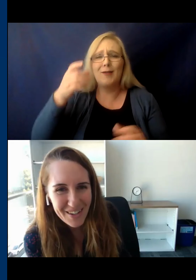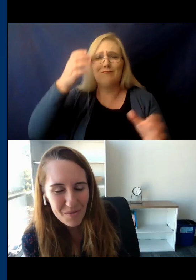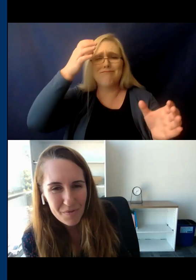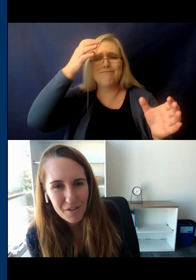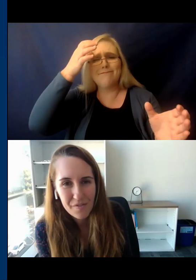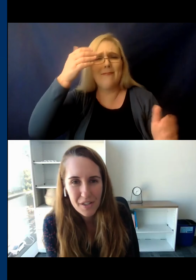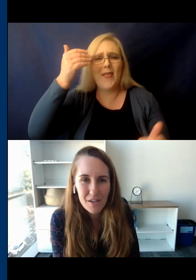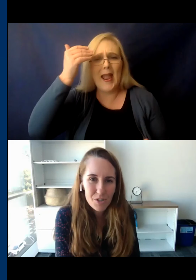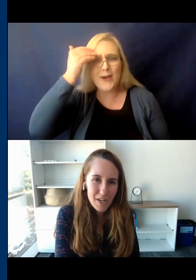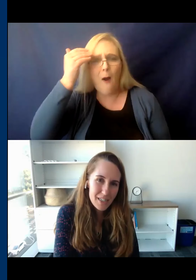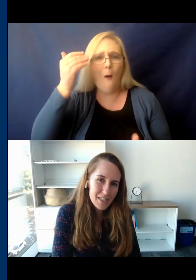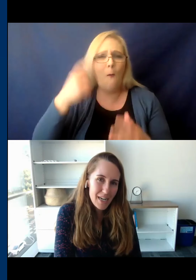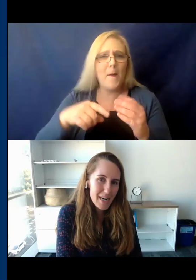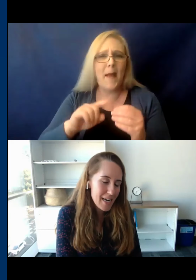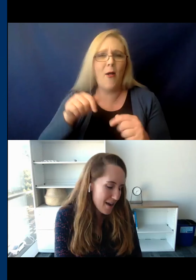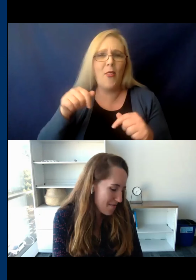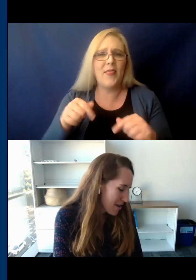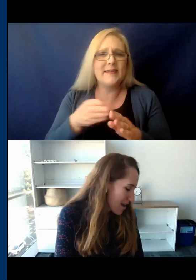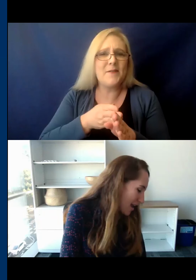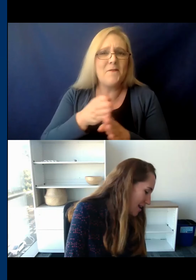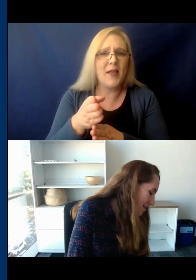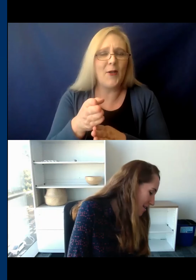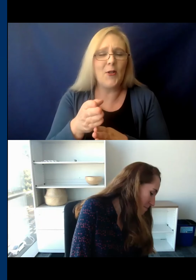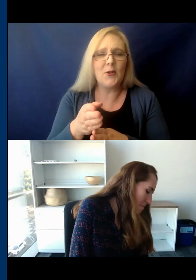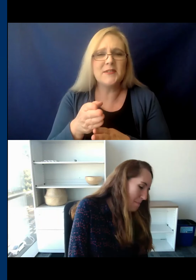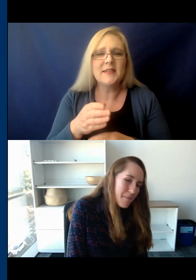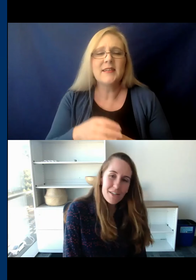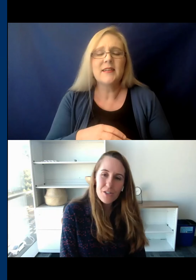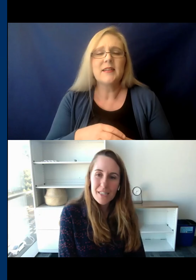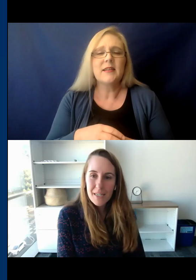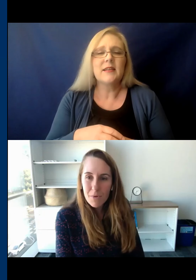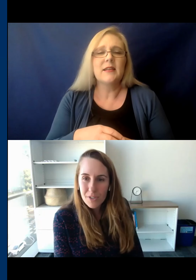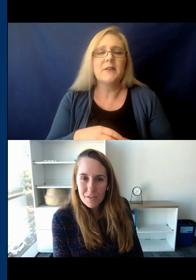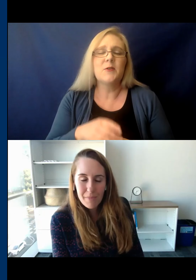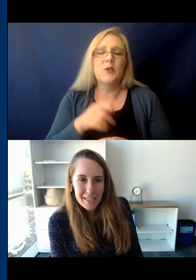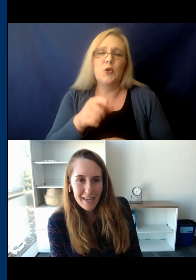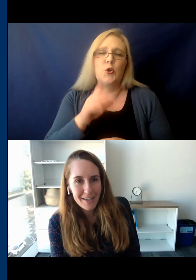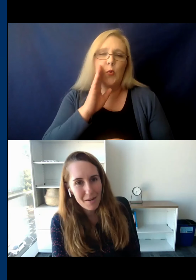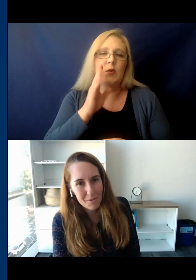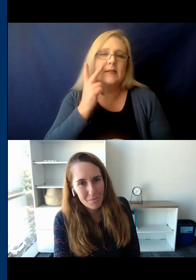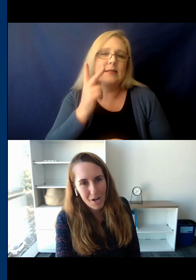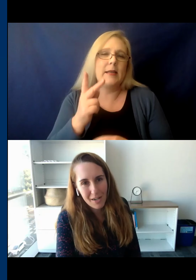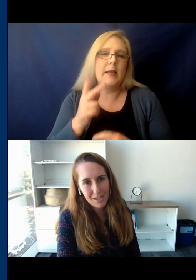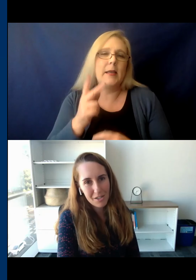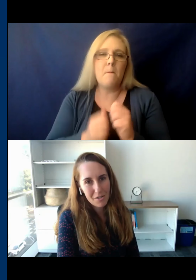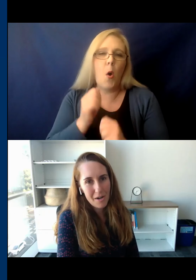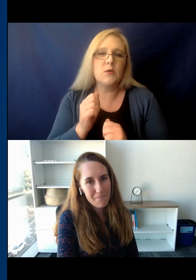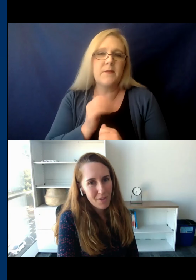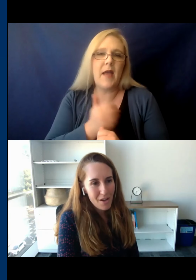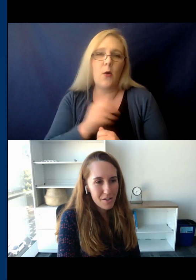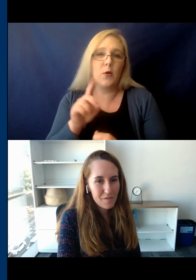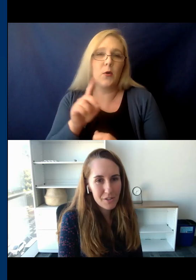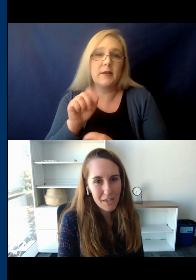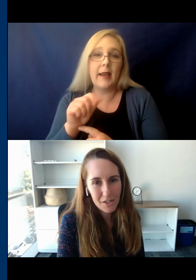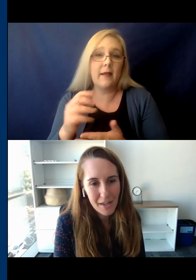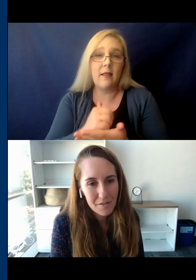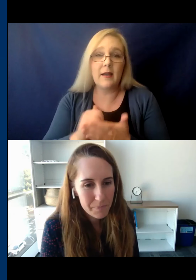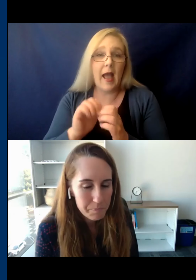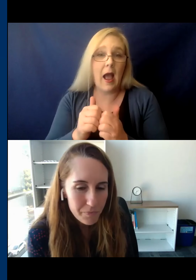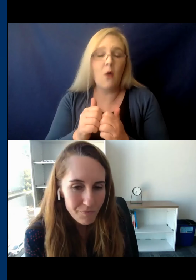about the field that we're trying to study. And as you'll see, most of my data comes from talking to folks